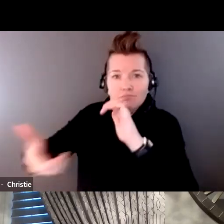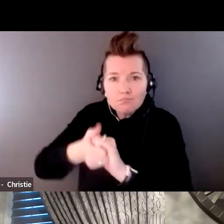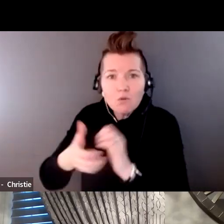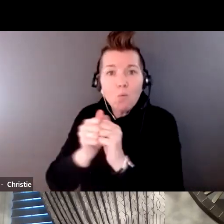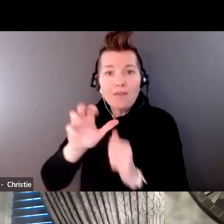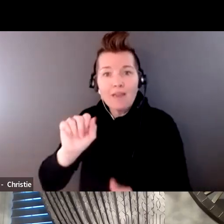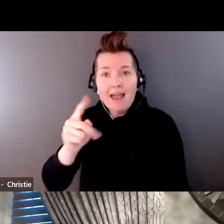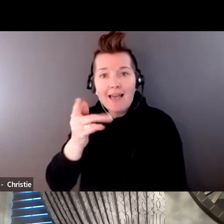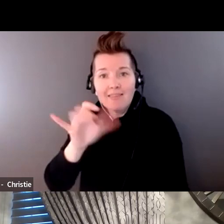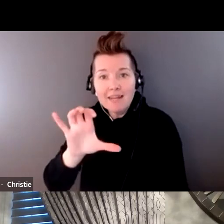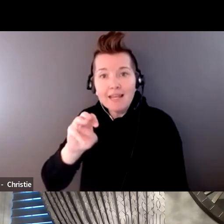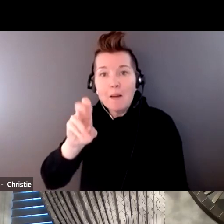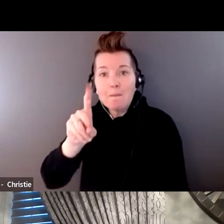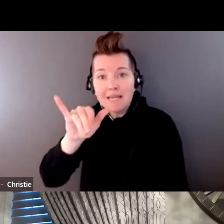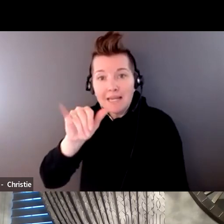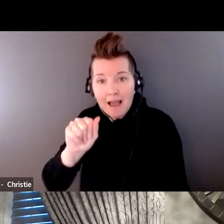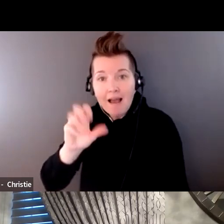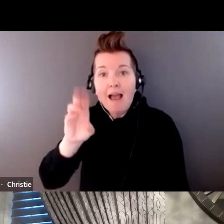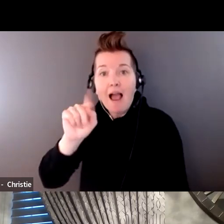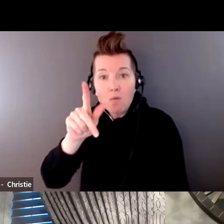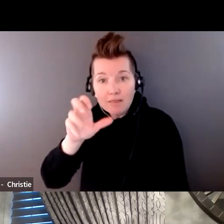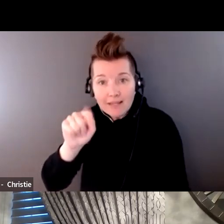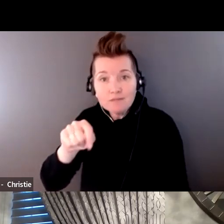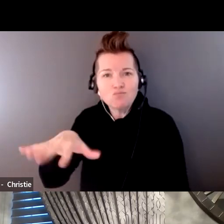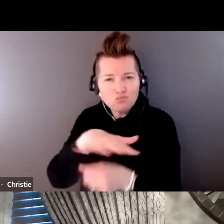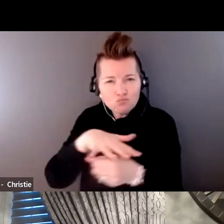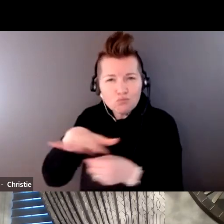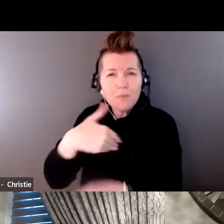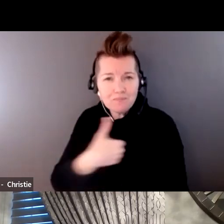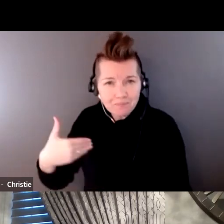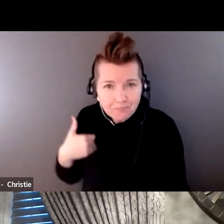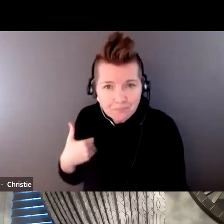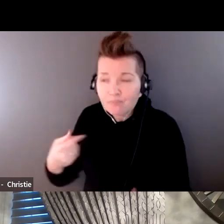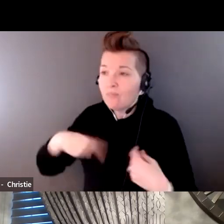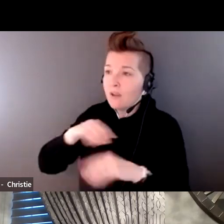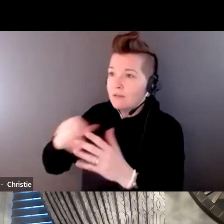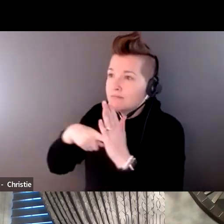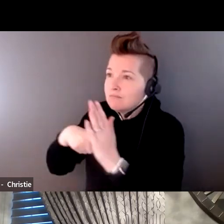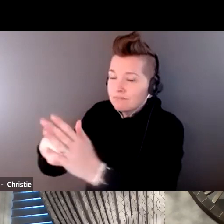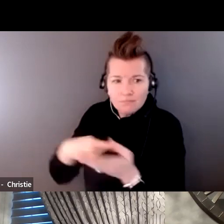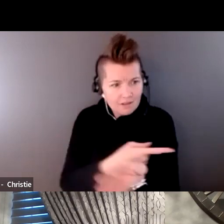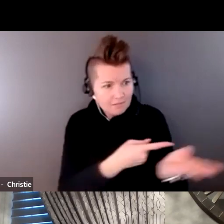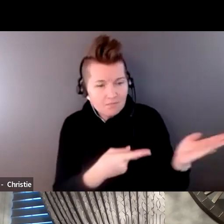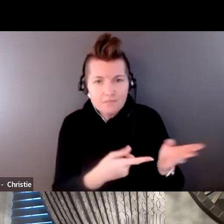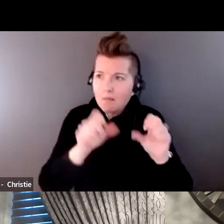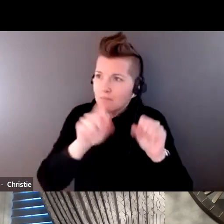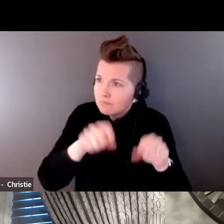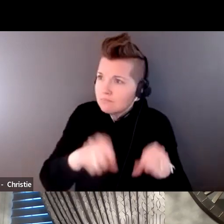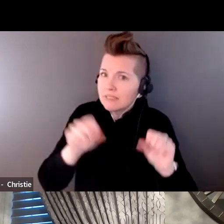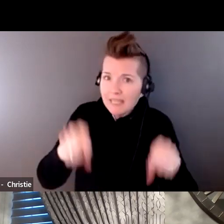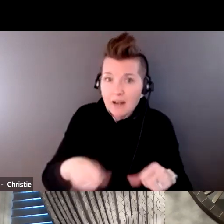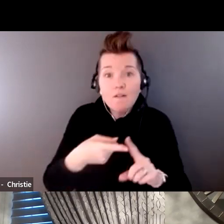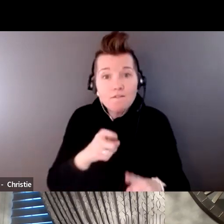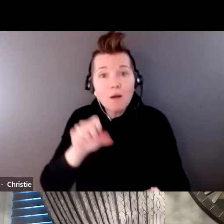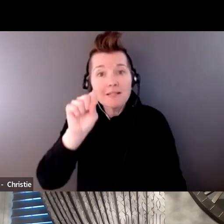Toronto. We looked to increase knowledge and awareness of employment capacities of youth with disabilities from South and East